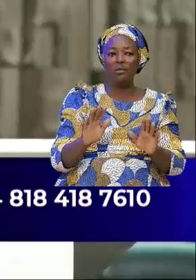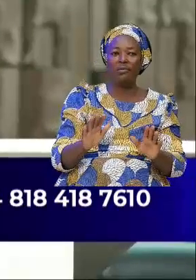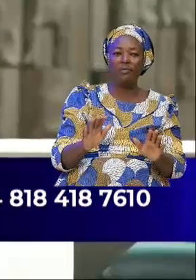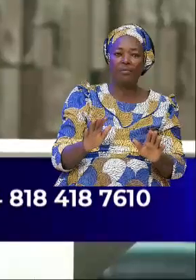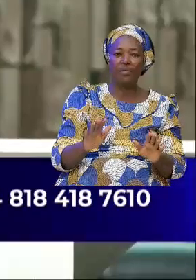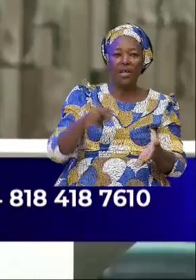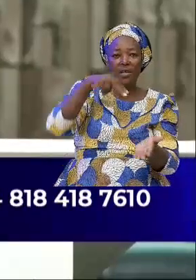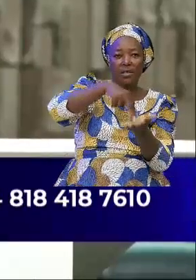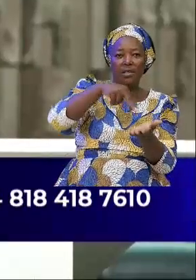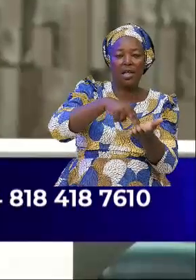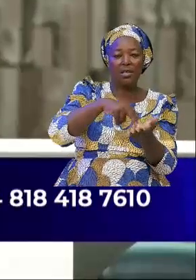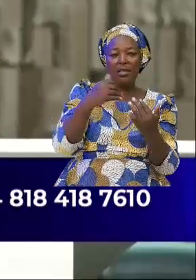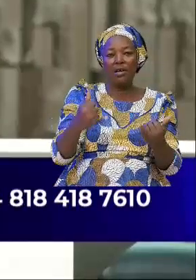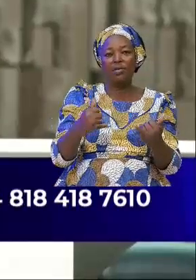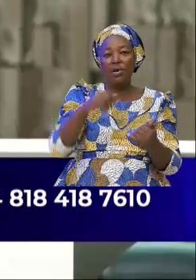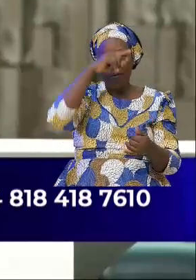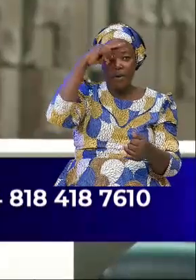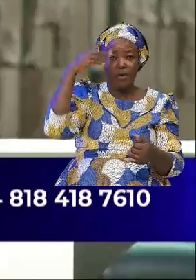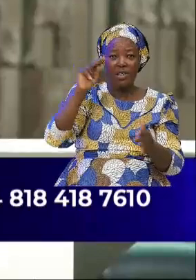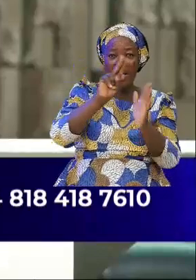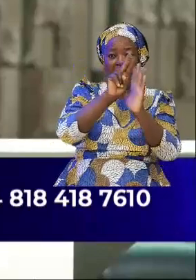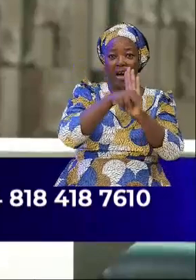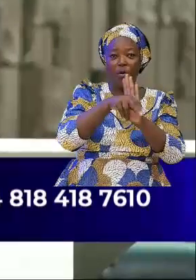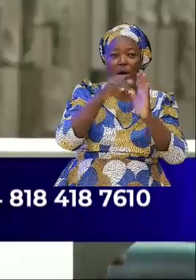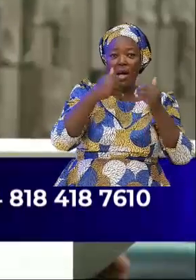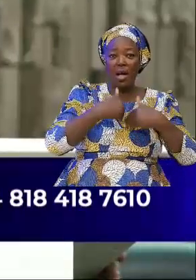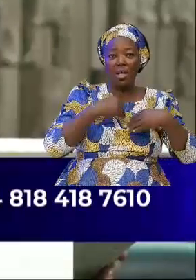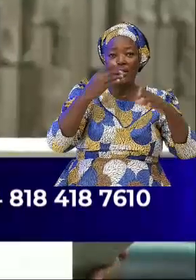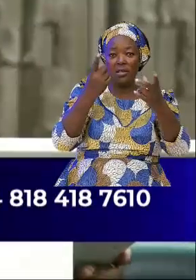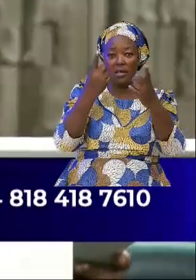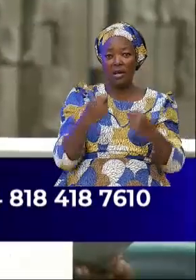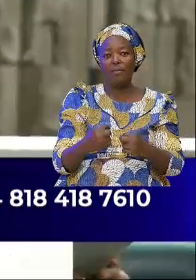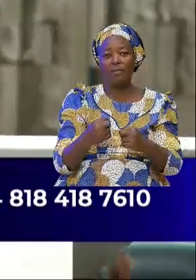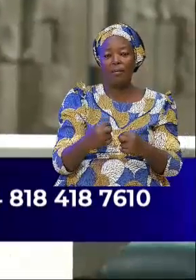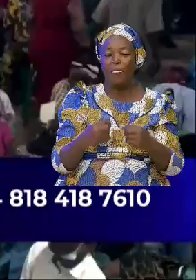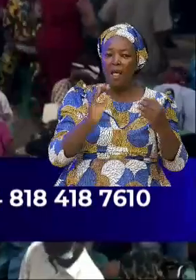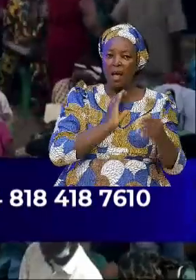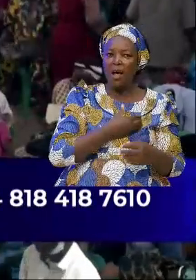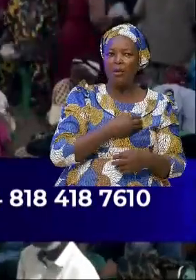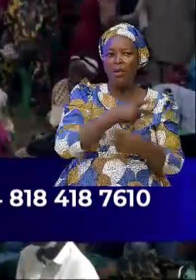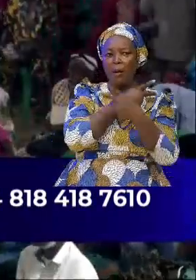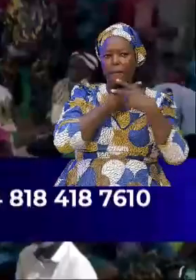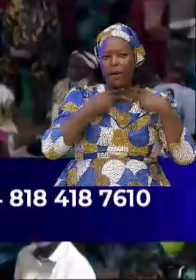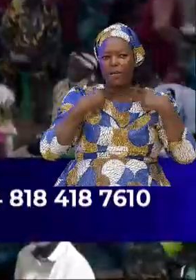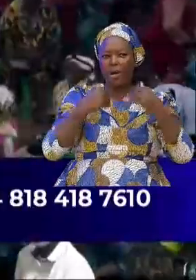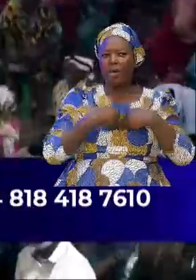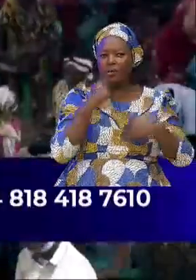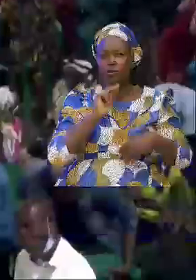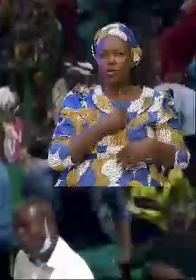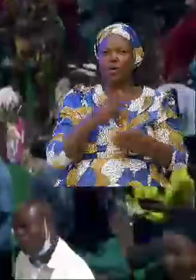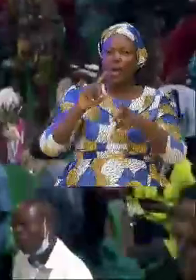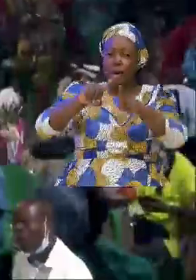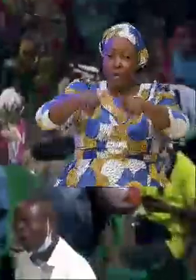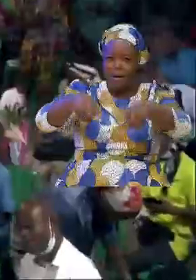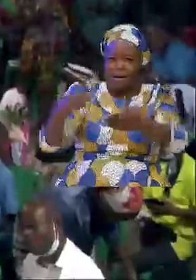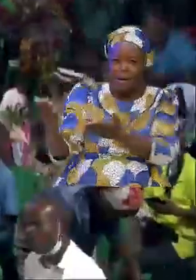we true outside? Wonderful. Rise on your feet now. The hour has come. And